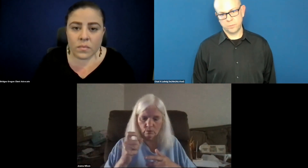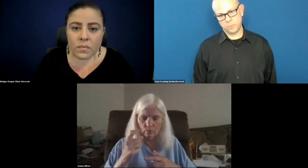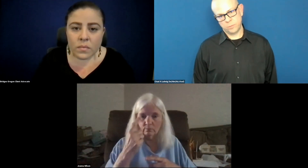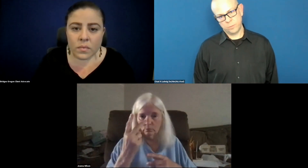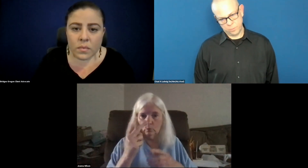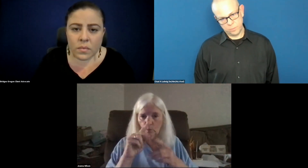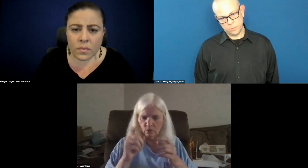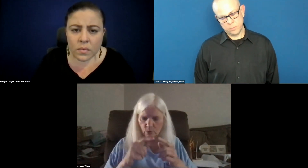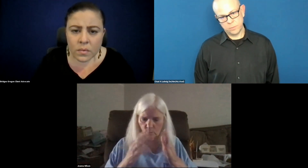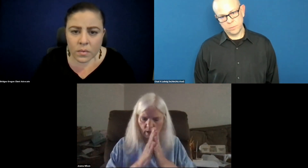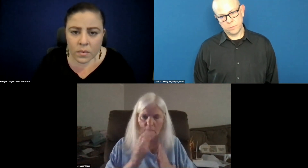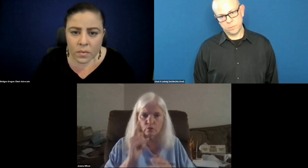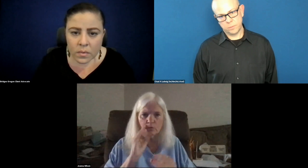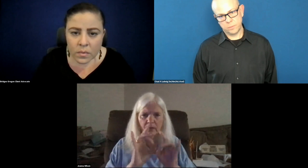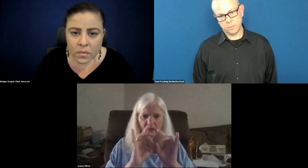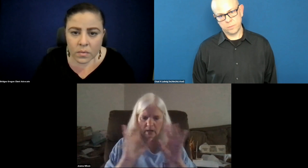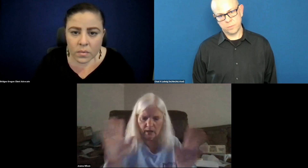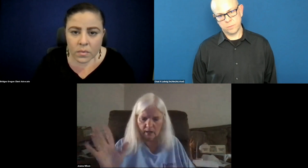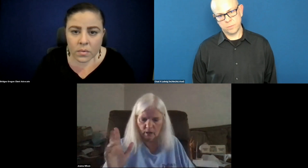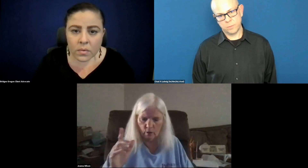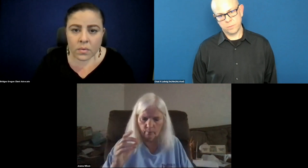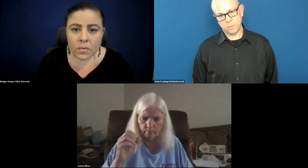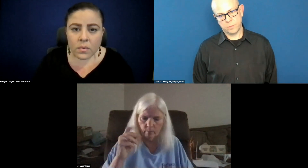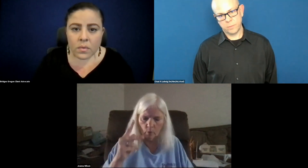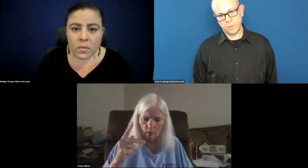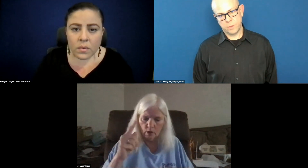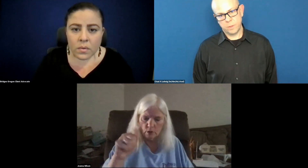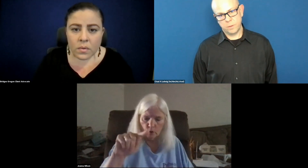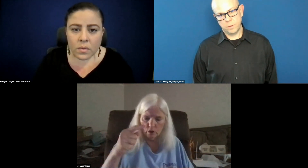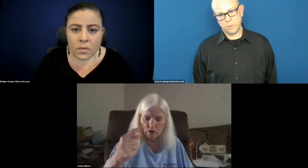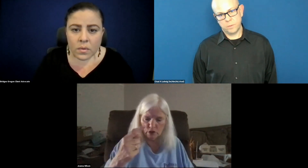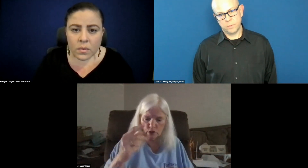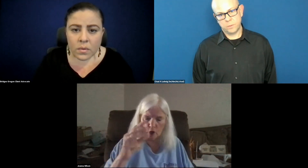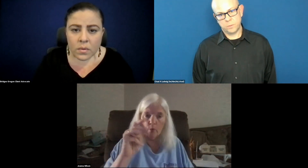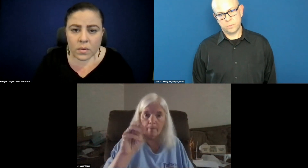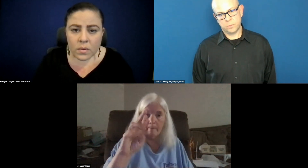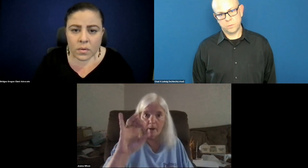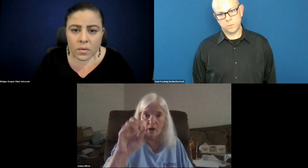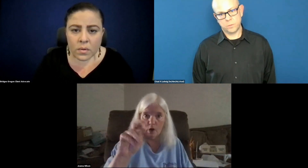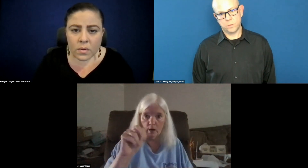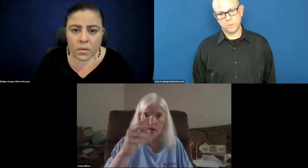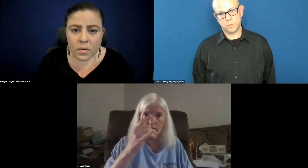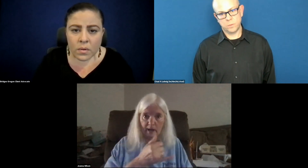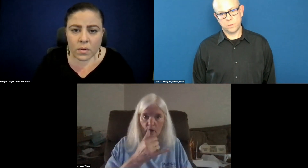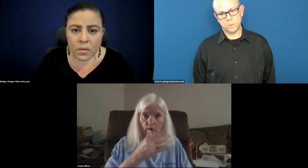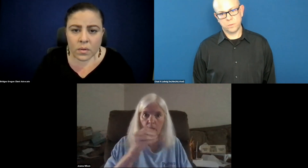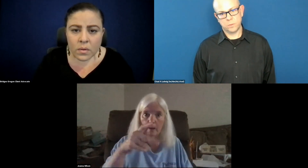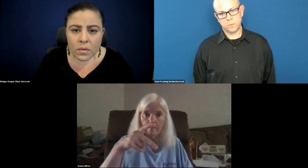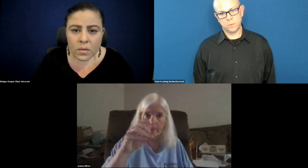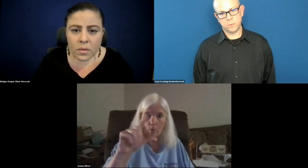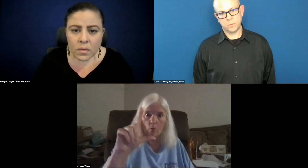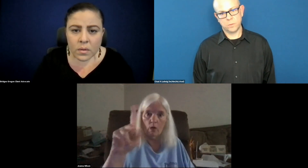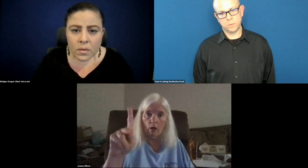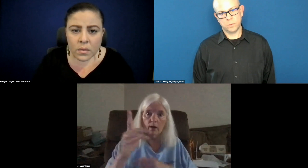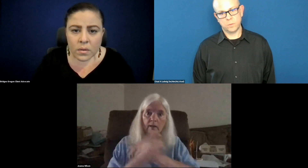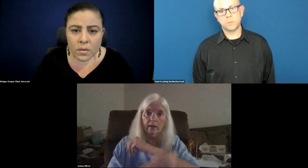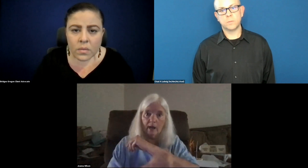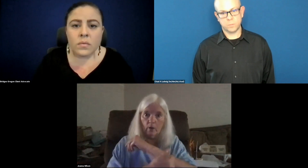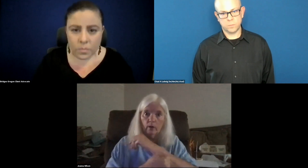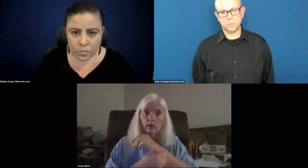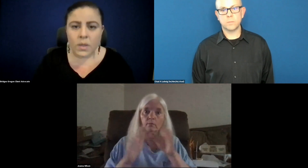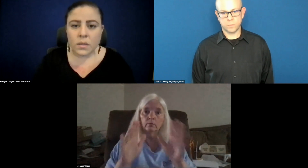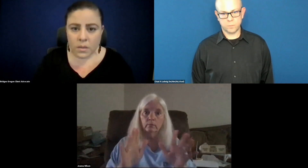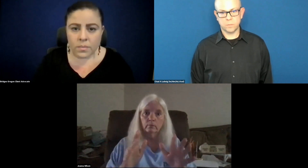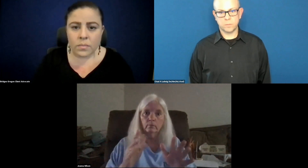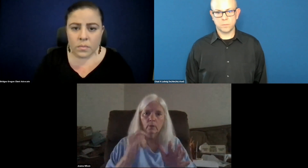Hi. I'm just wondering, I have a few questions. I have two questions to ask just to be clear. Okay, now you were just starting with Marion and